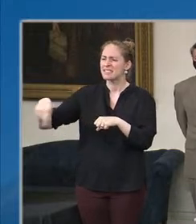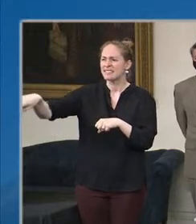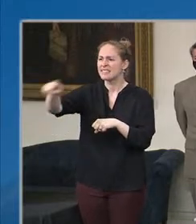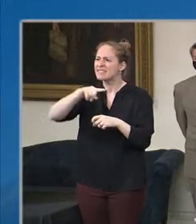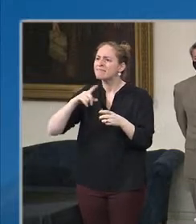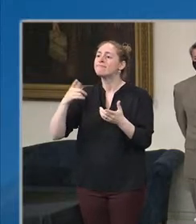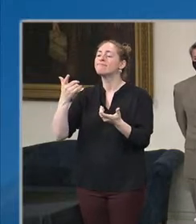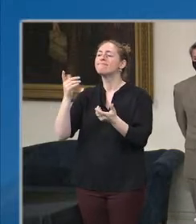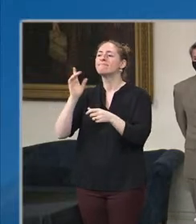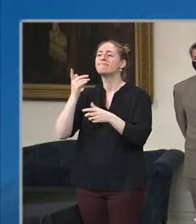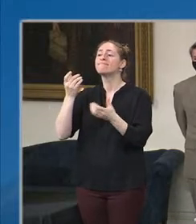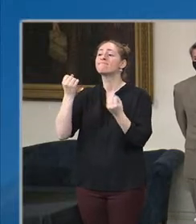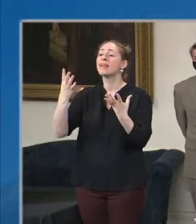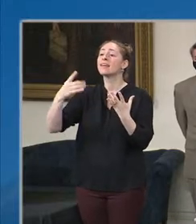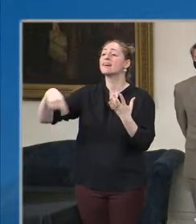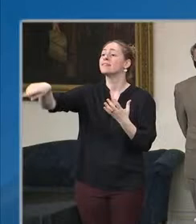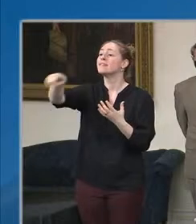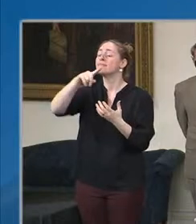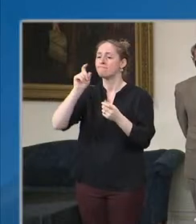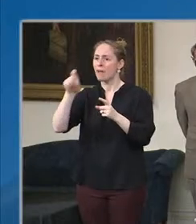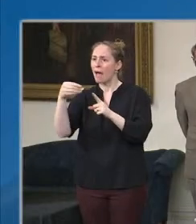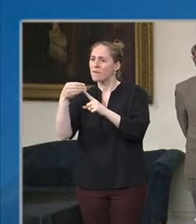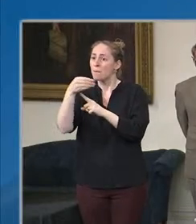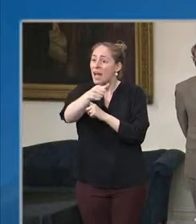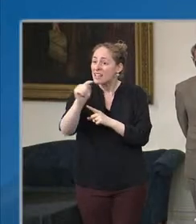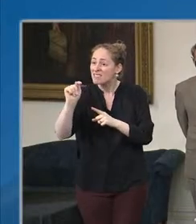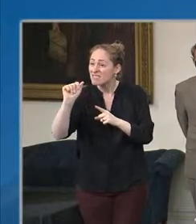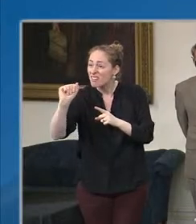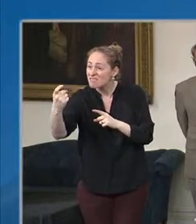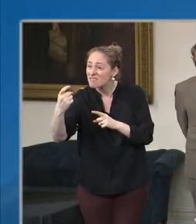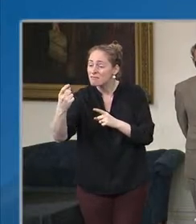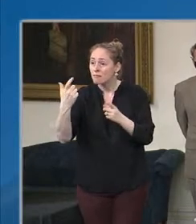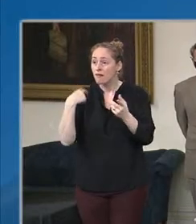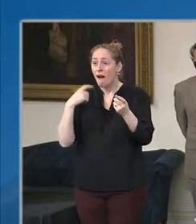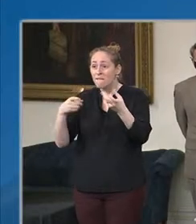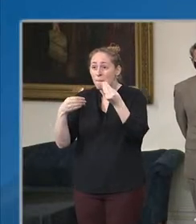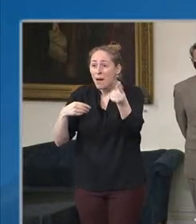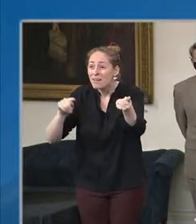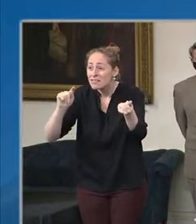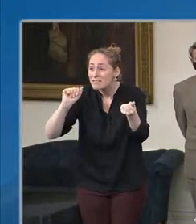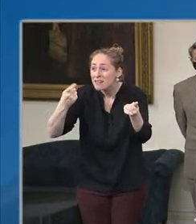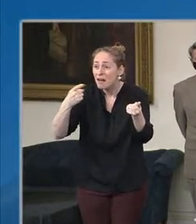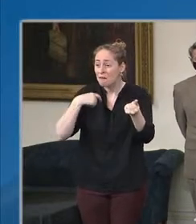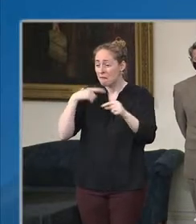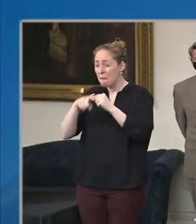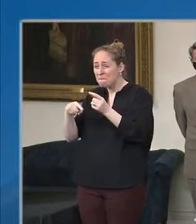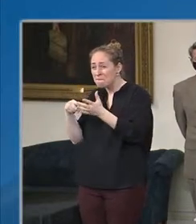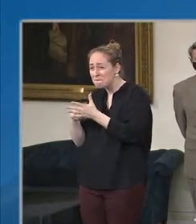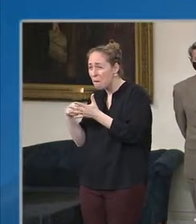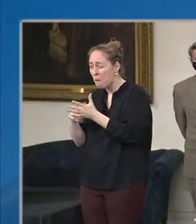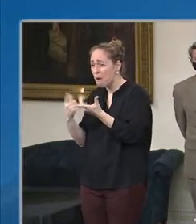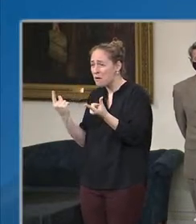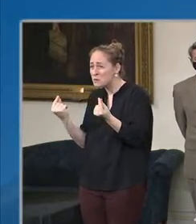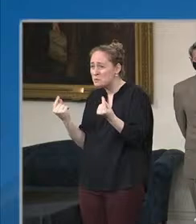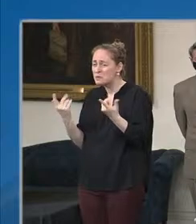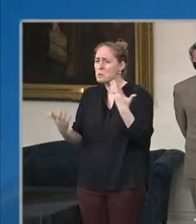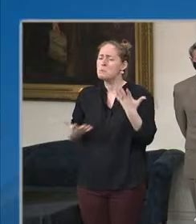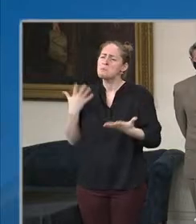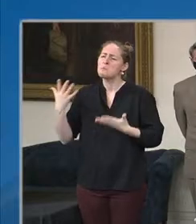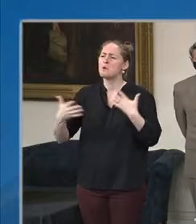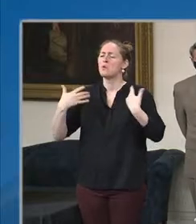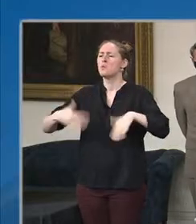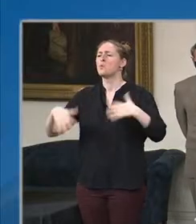losses. Today, I have signed an executive order to protect Maryland businesses from sudden or substantial increases in